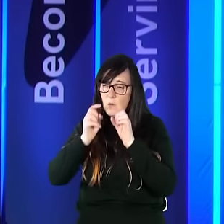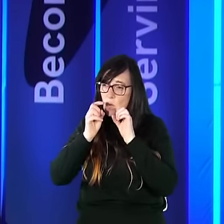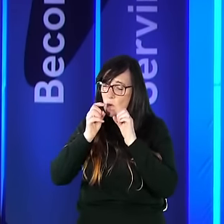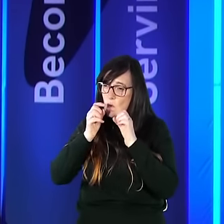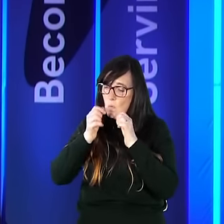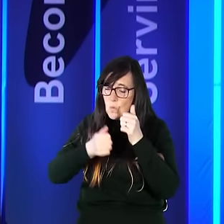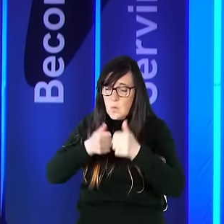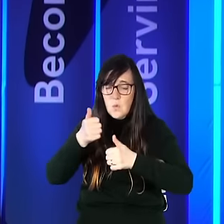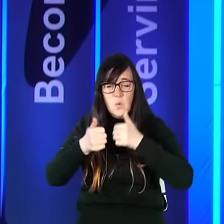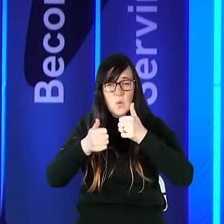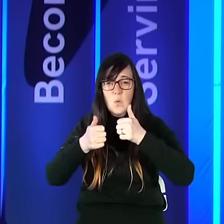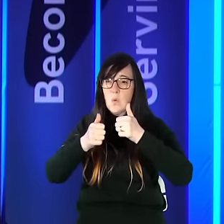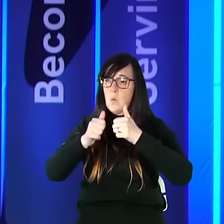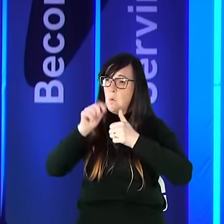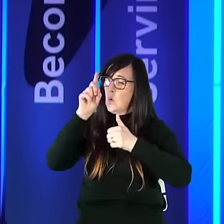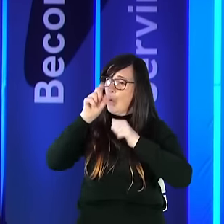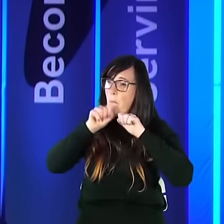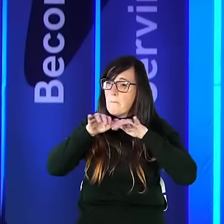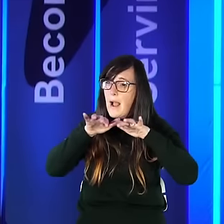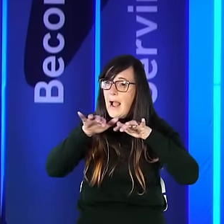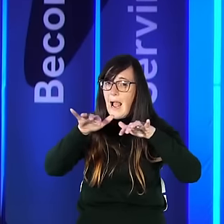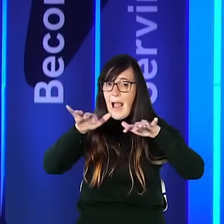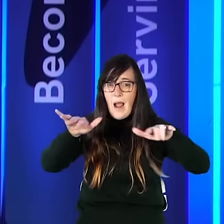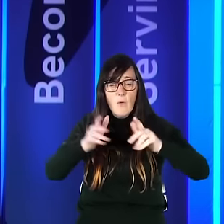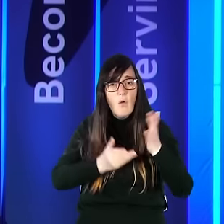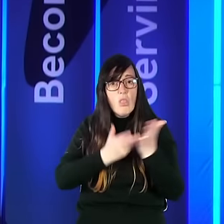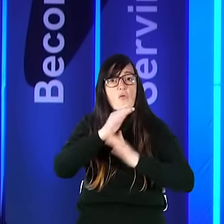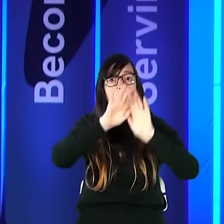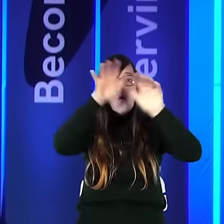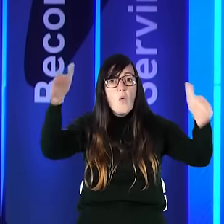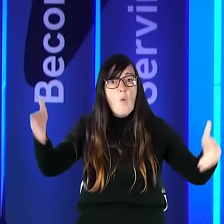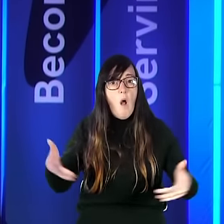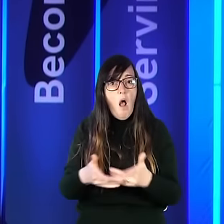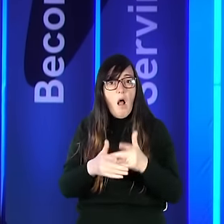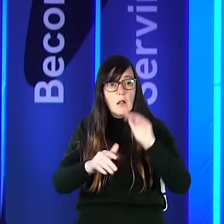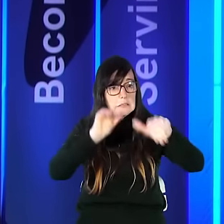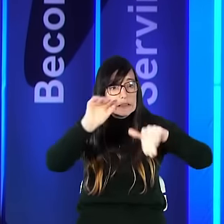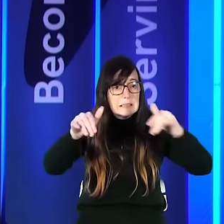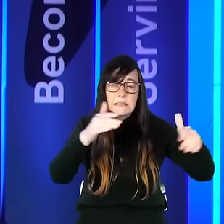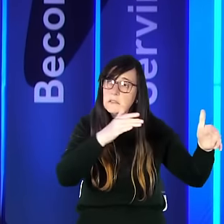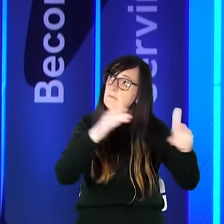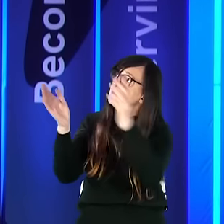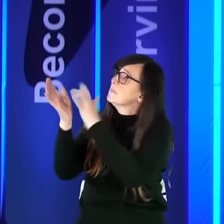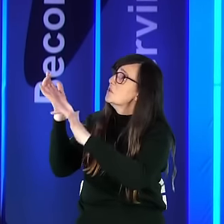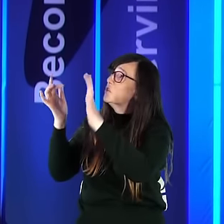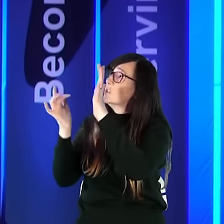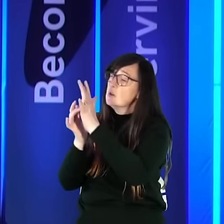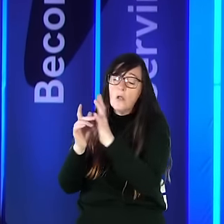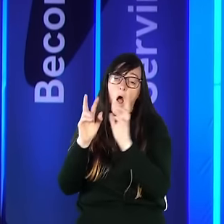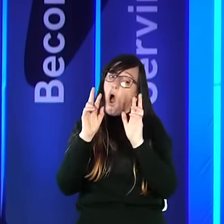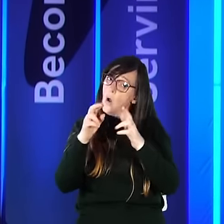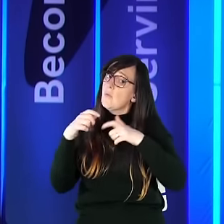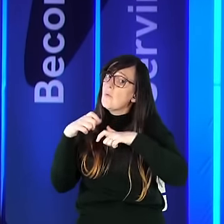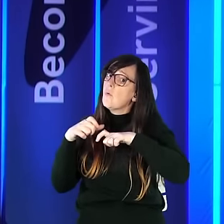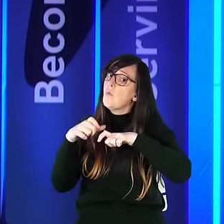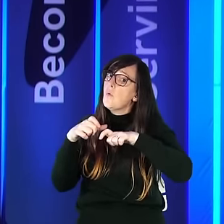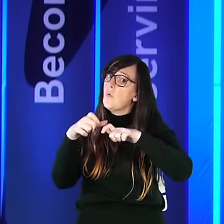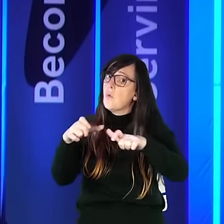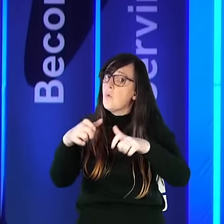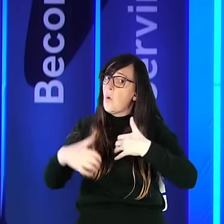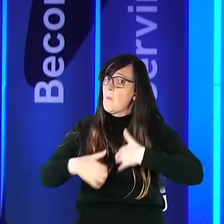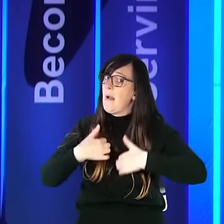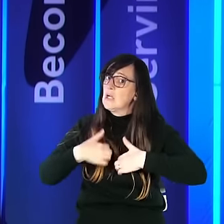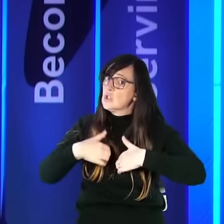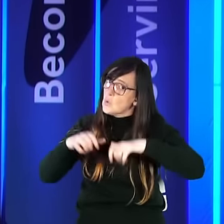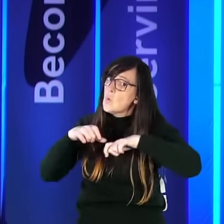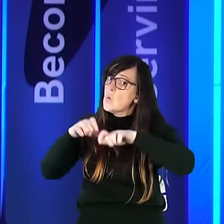for Jesus who have never had the chance to hear the gospel. I hope we never lose that passion in Keswick, because it's being lost from local church life